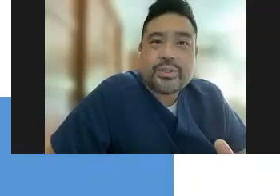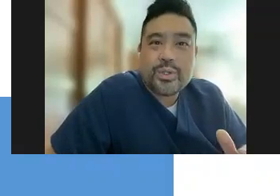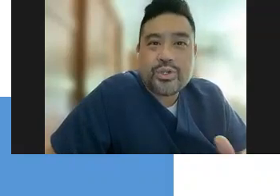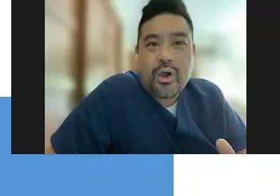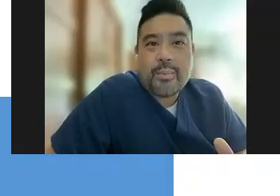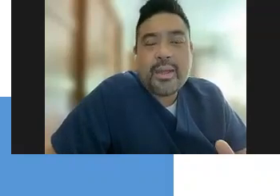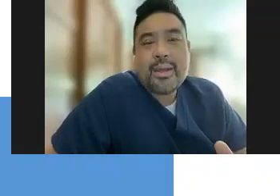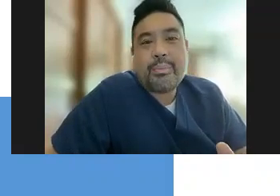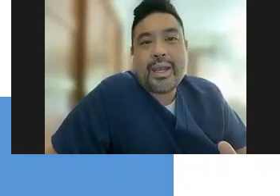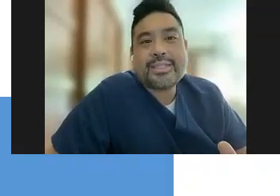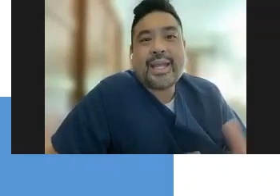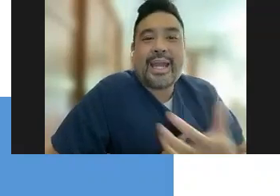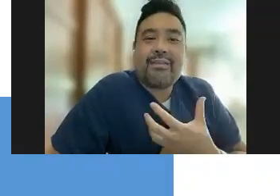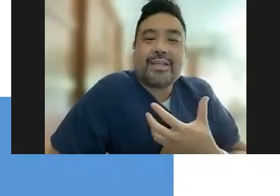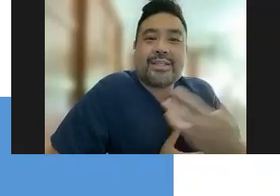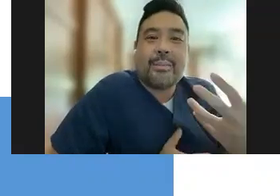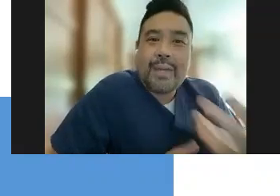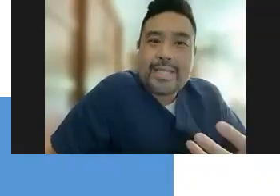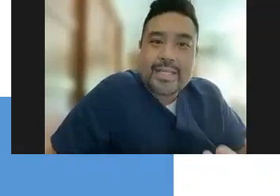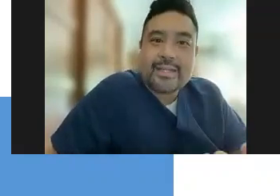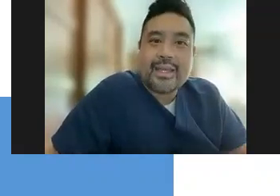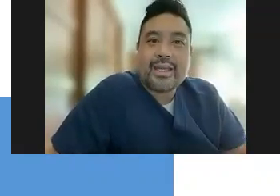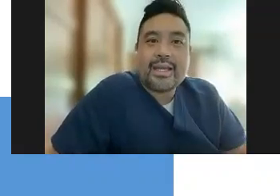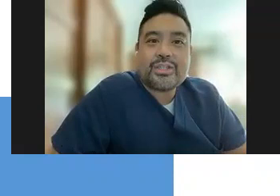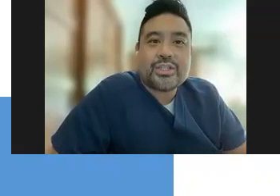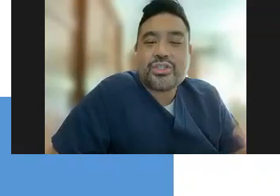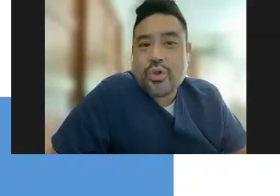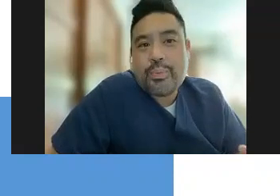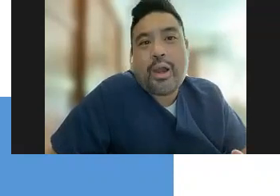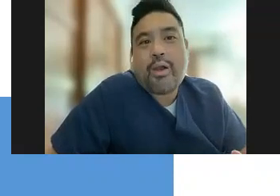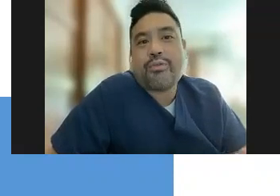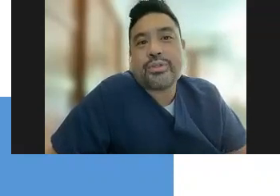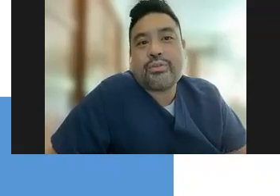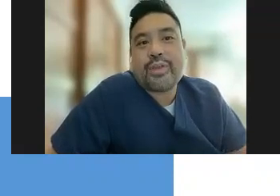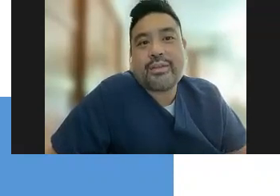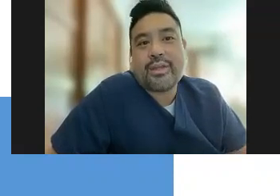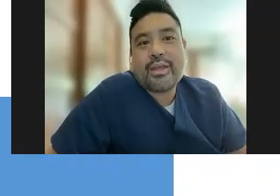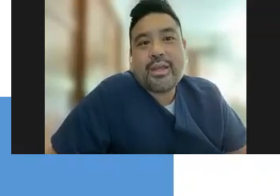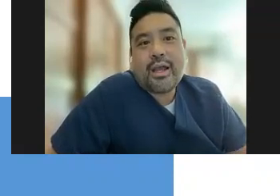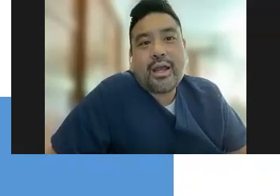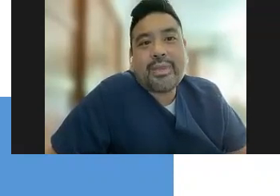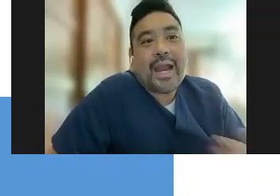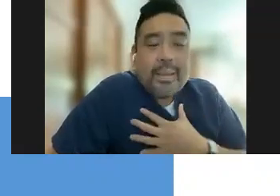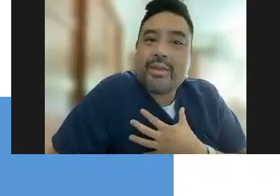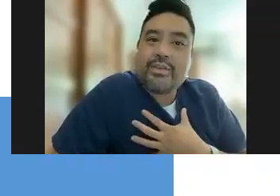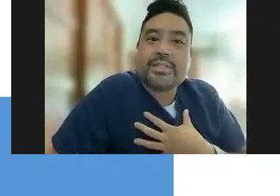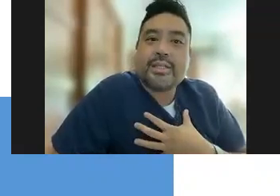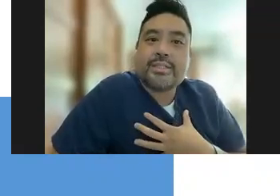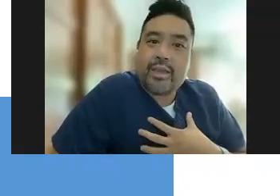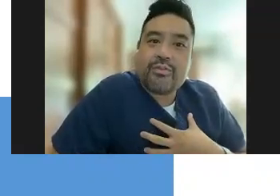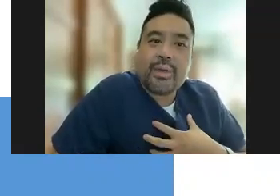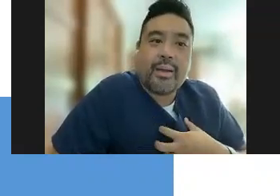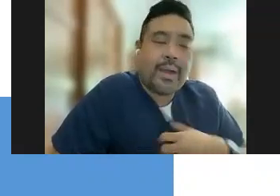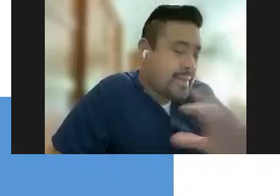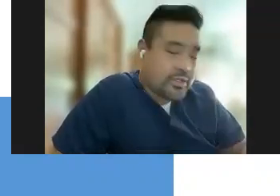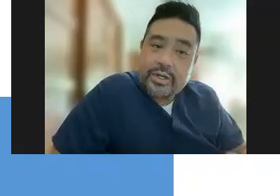to twist your arm, but it's like I have this amazing thing that is just so powerful and so effective and that I believe is